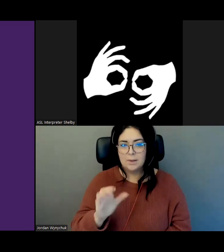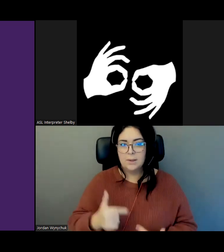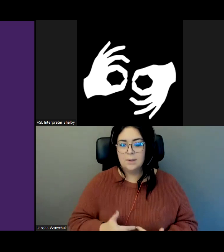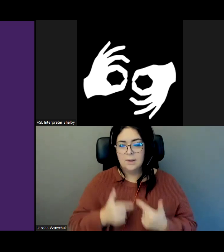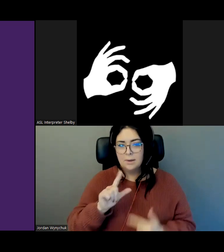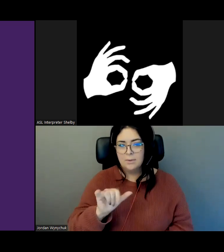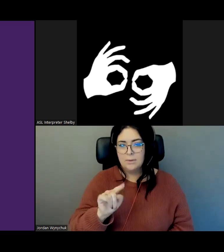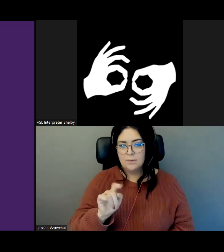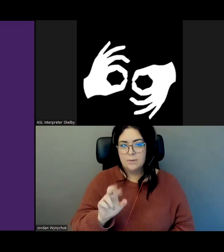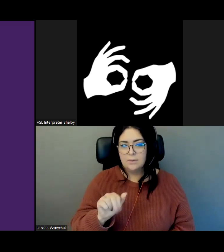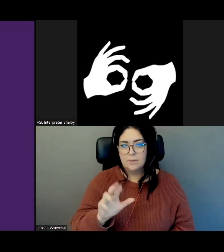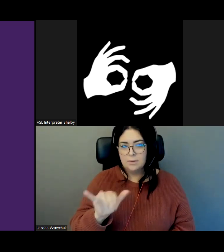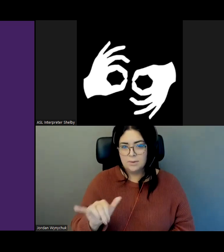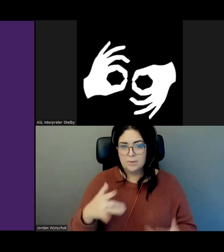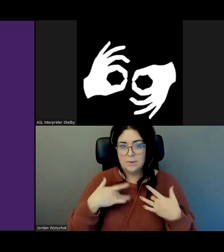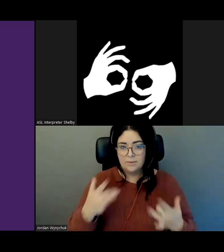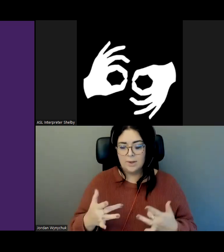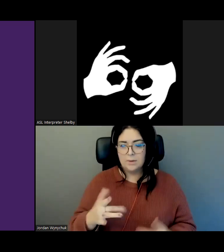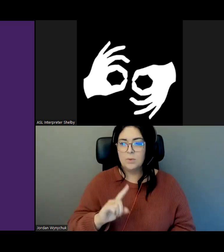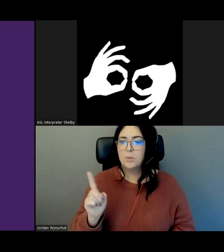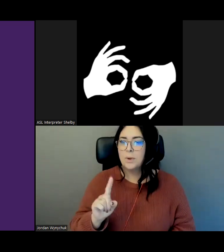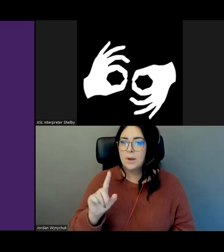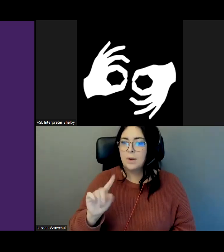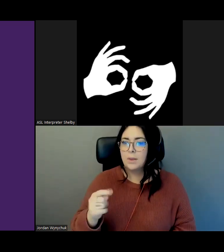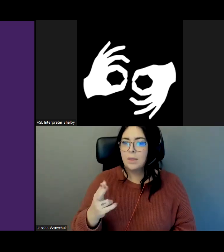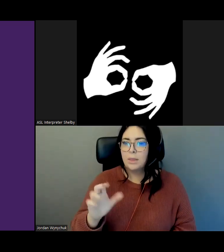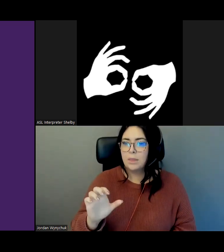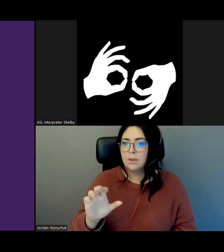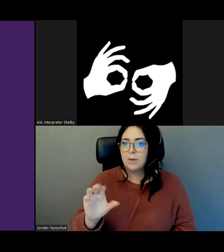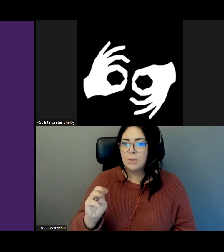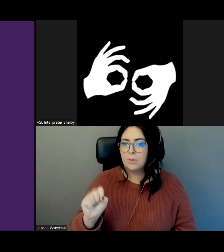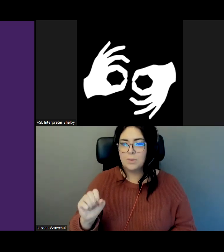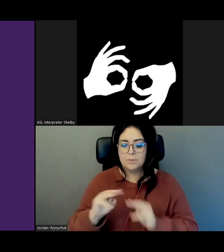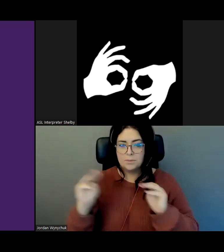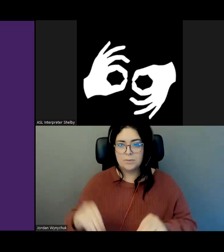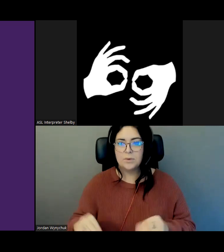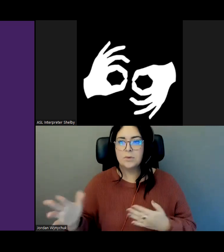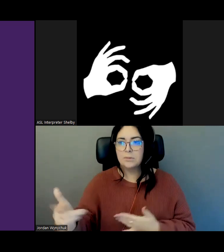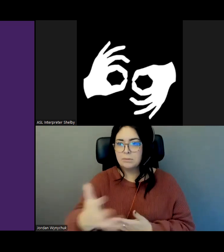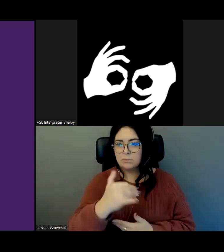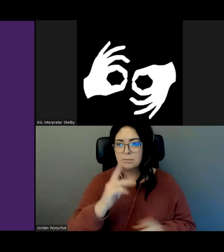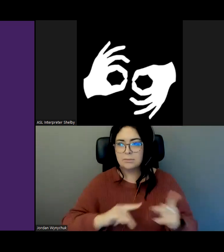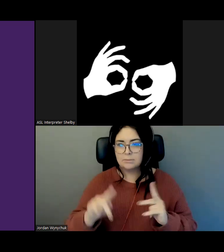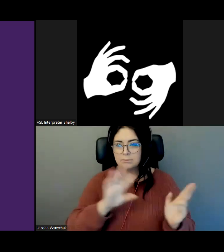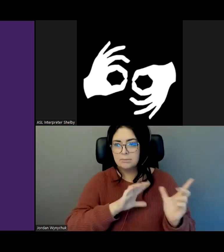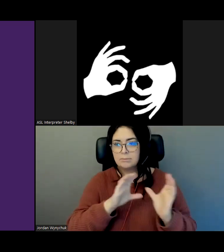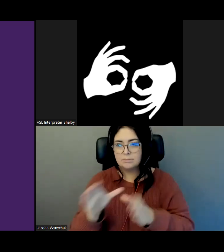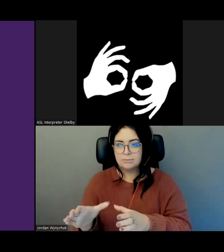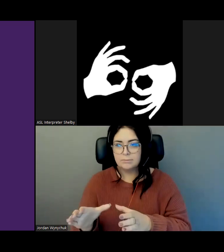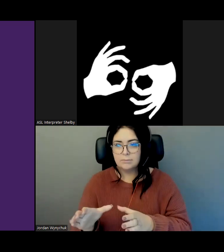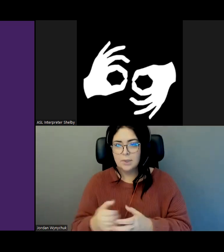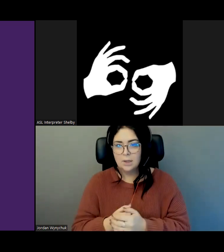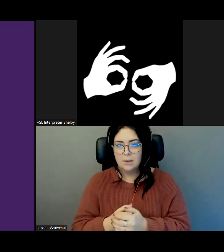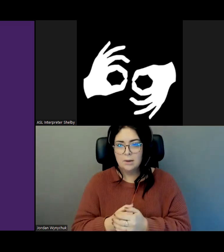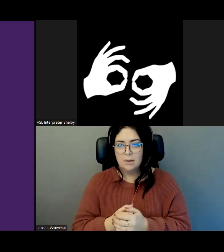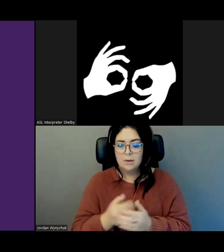at the Rooms. They invited us, and we were able to gather folks from our community to have really